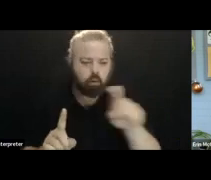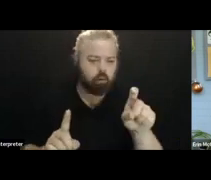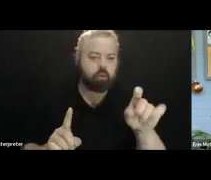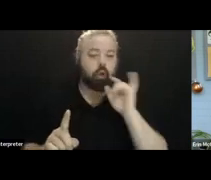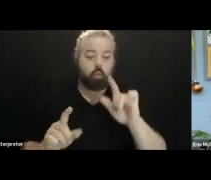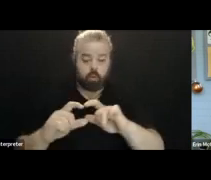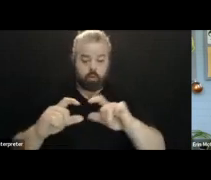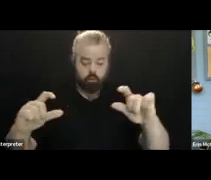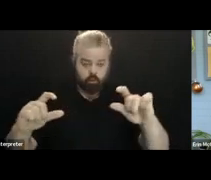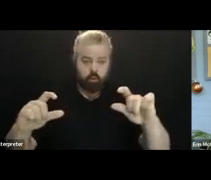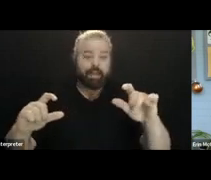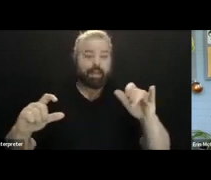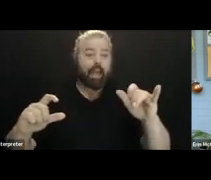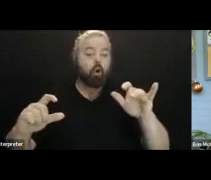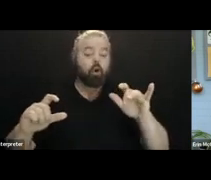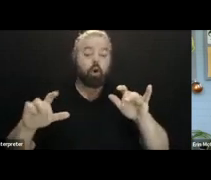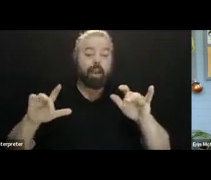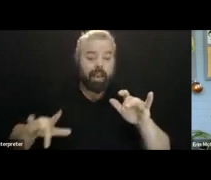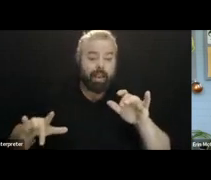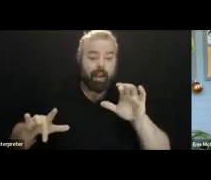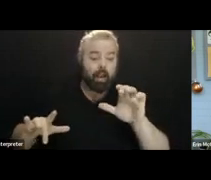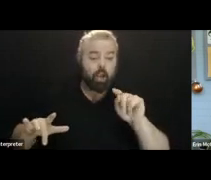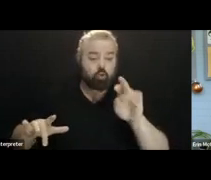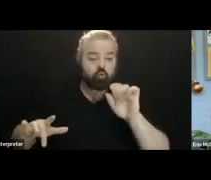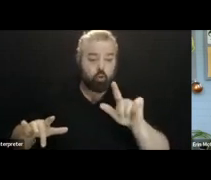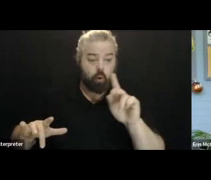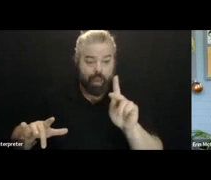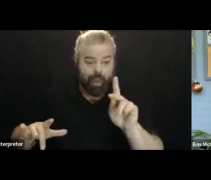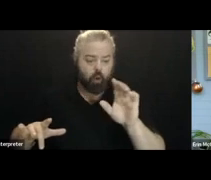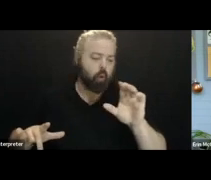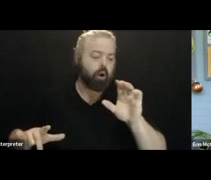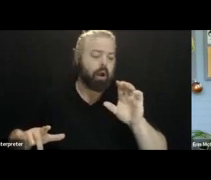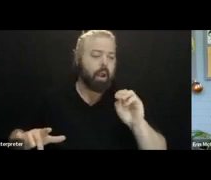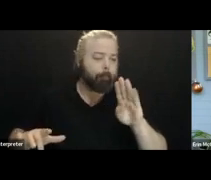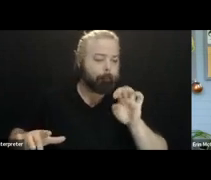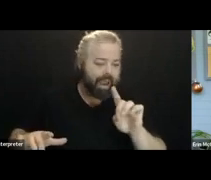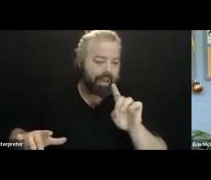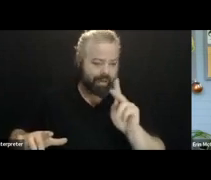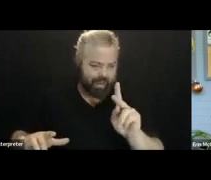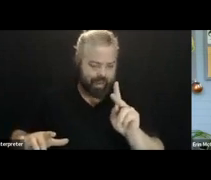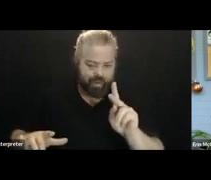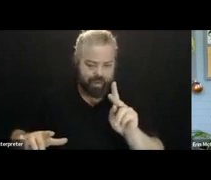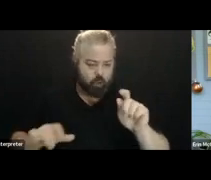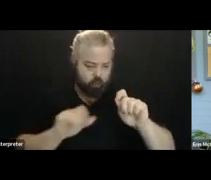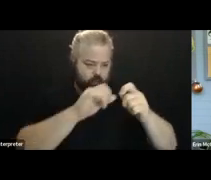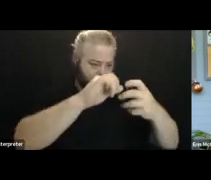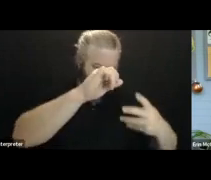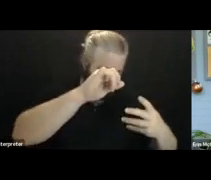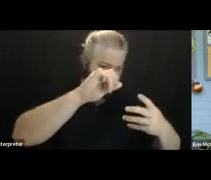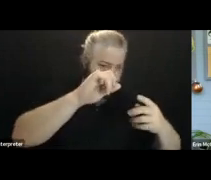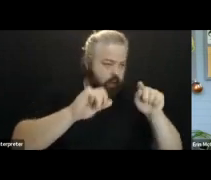you hit Command K or Control K, where you can right click and choose Insert